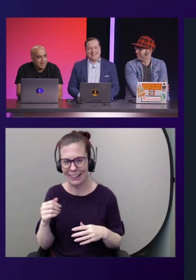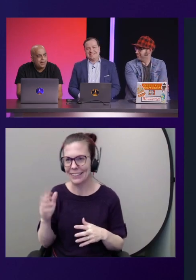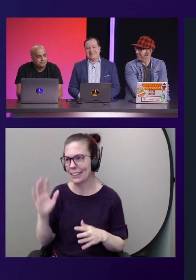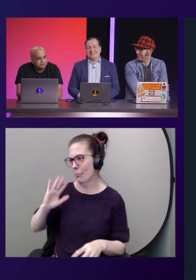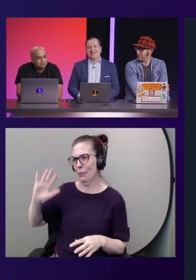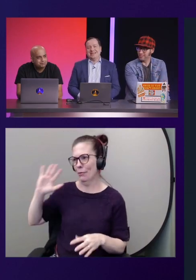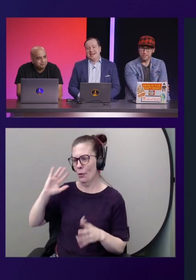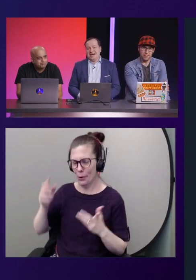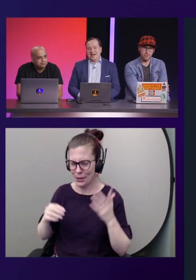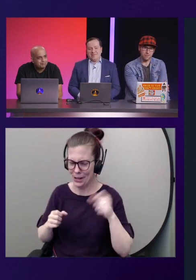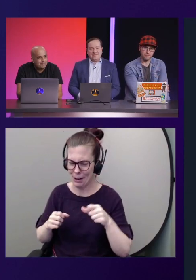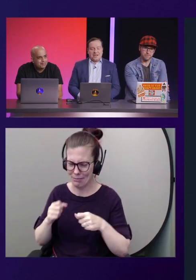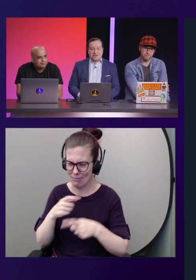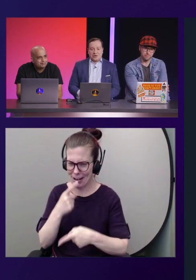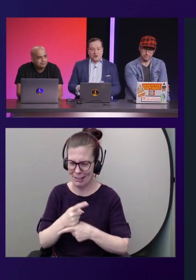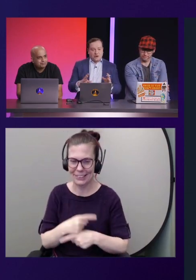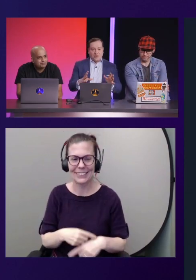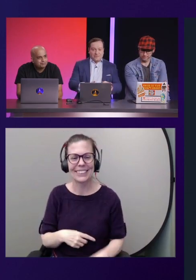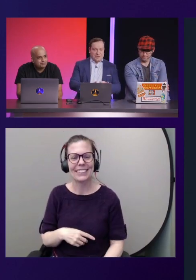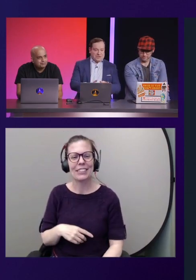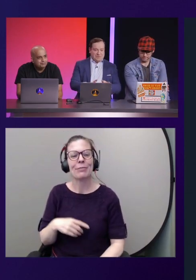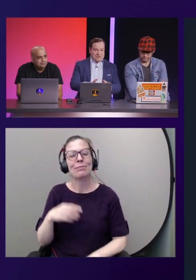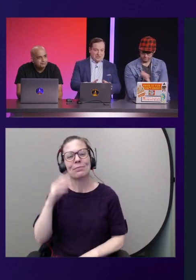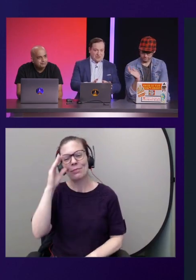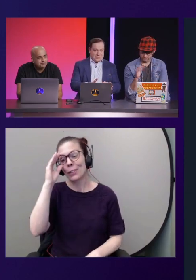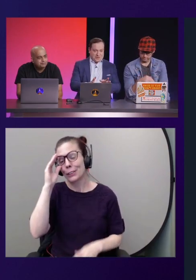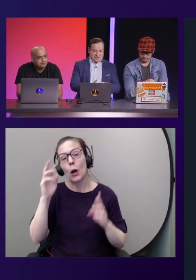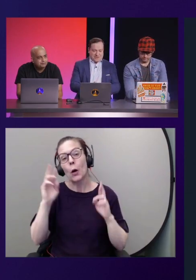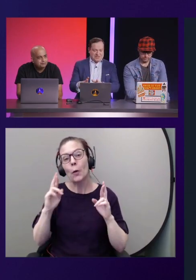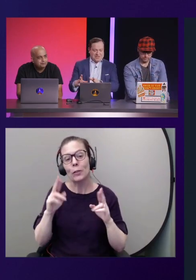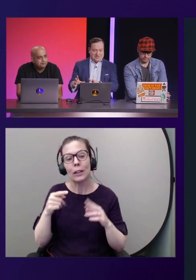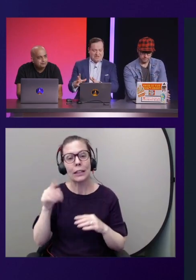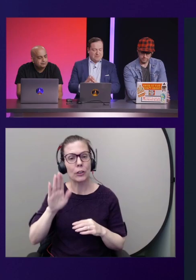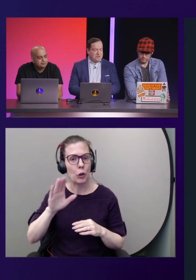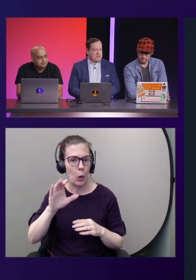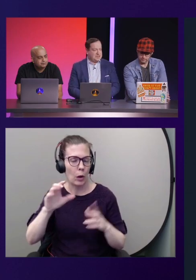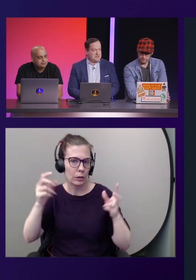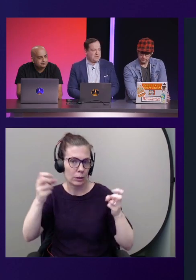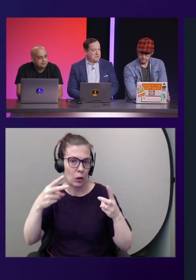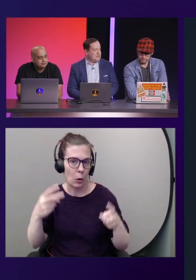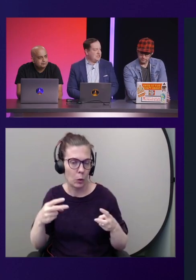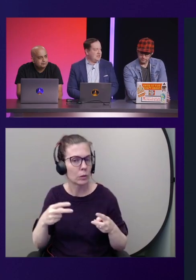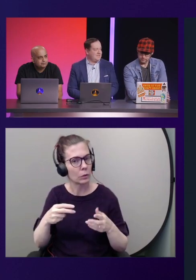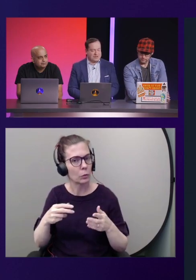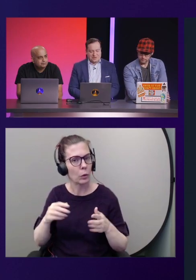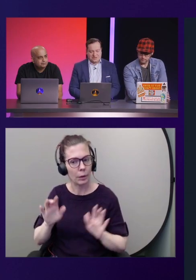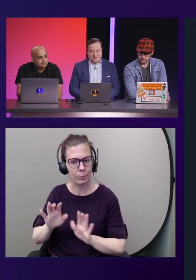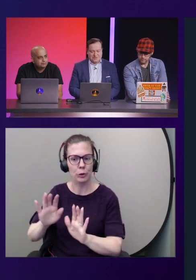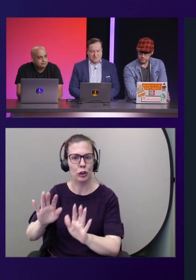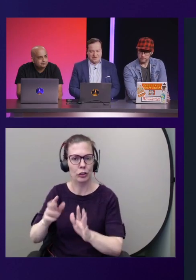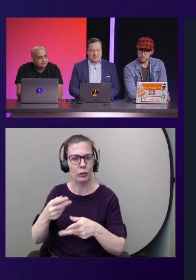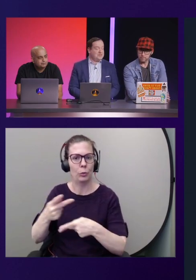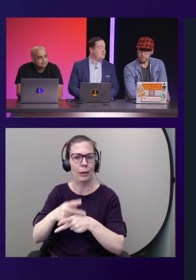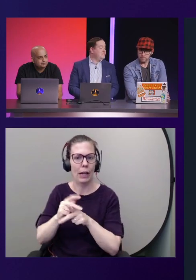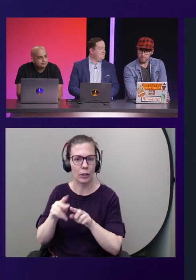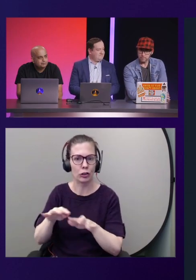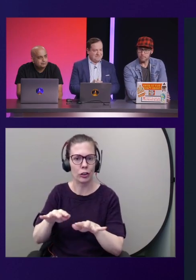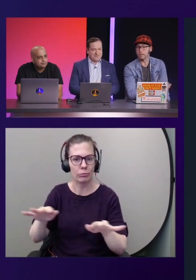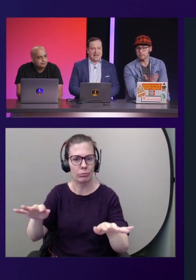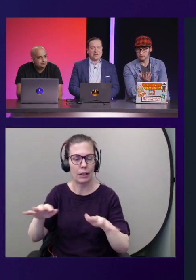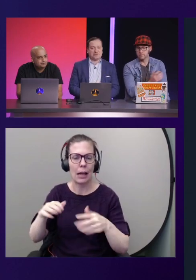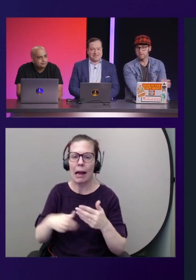Yeah, exactly. So hopefully, ultimately, your code is going to get pushed to production after it goes through a bunch